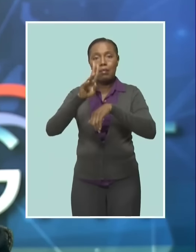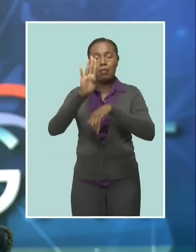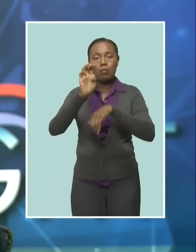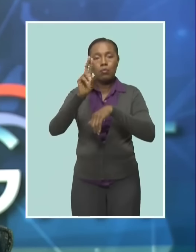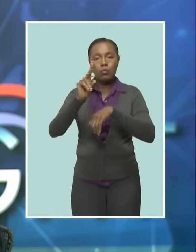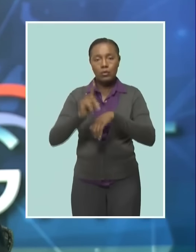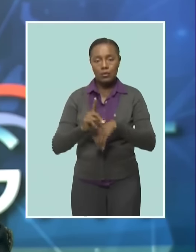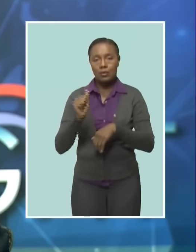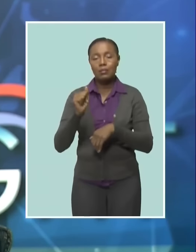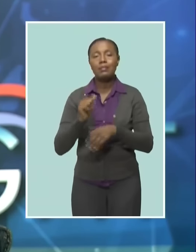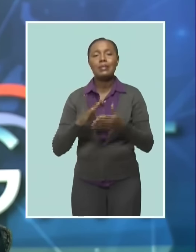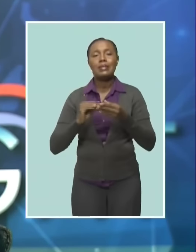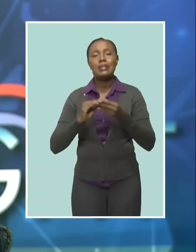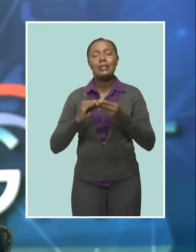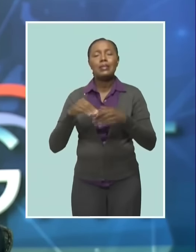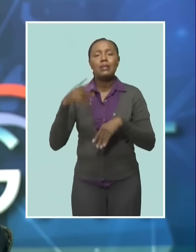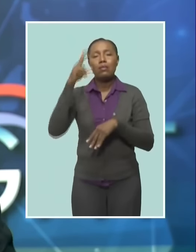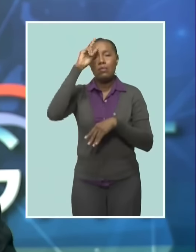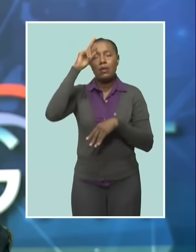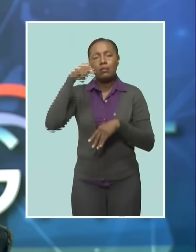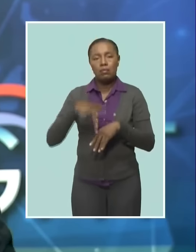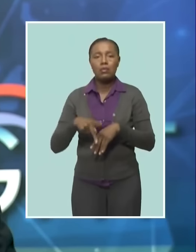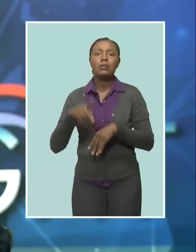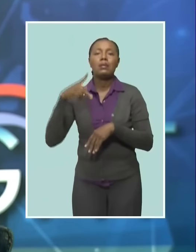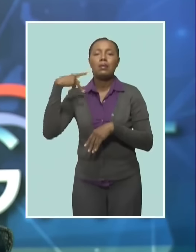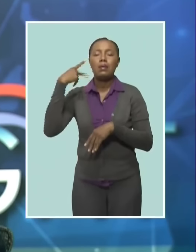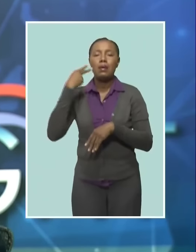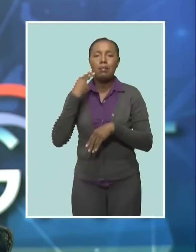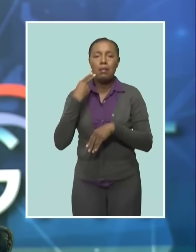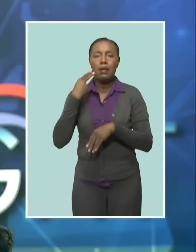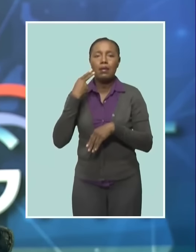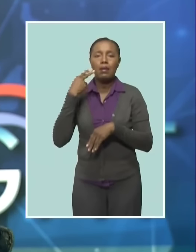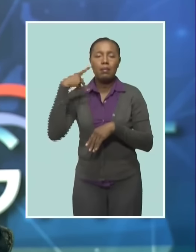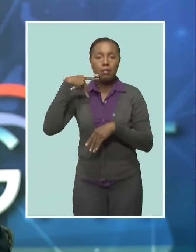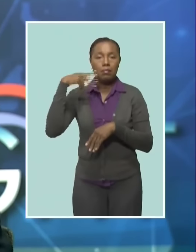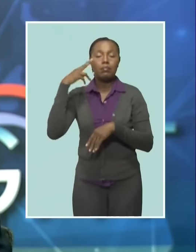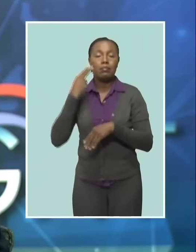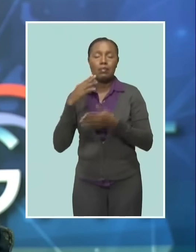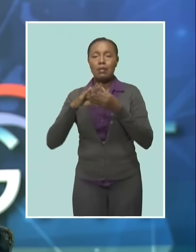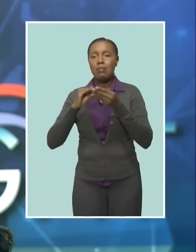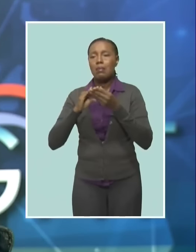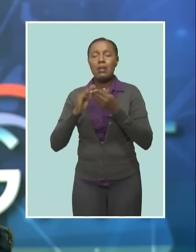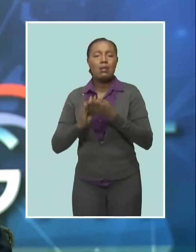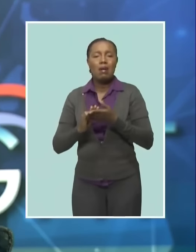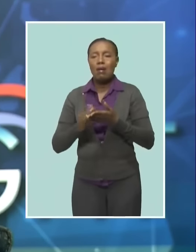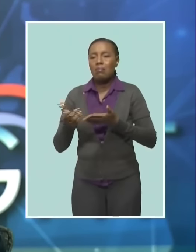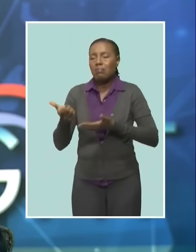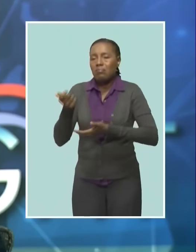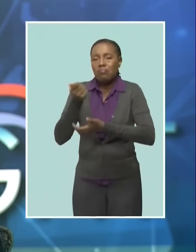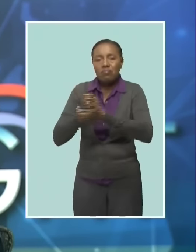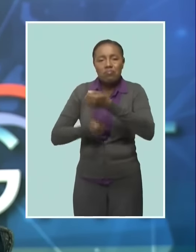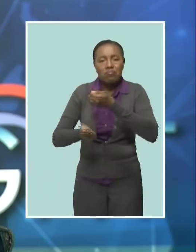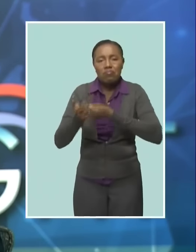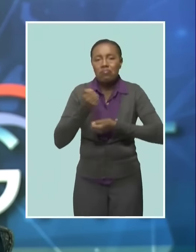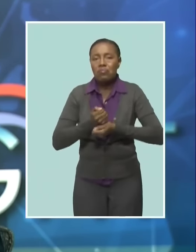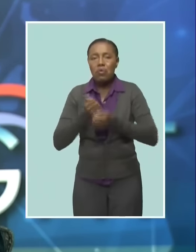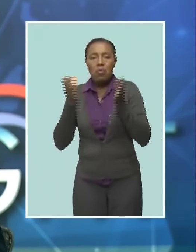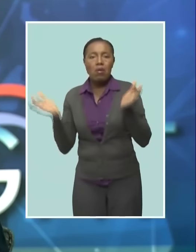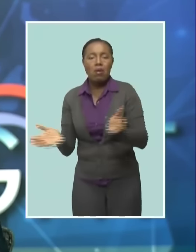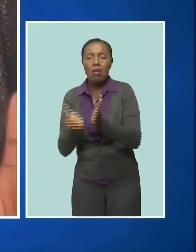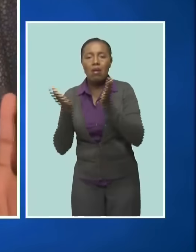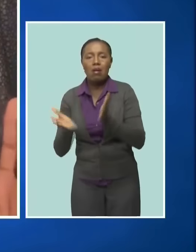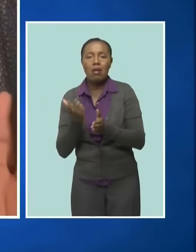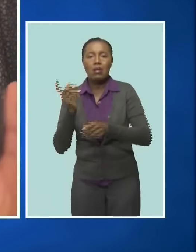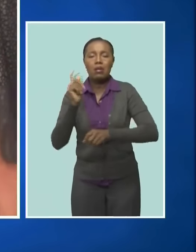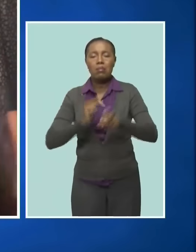Matthew Ward, believes Vice President Harris's messaging may not have been compelling enough for the working class.